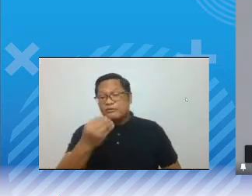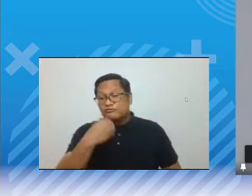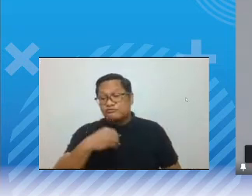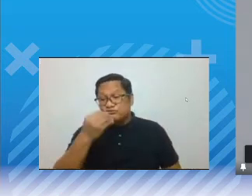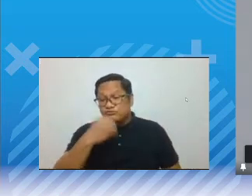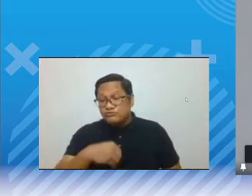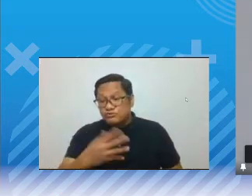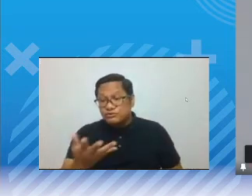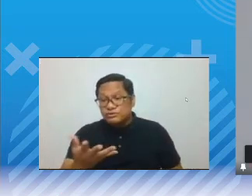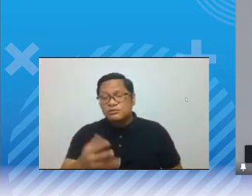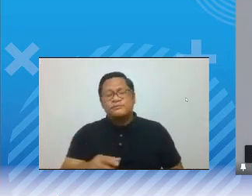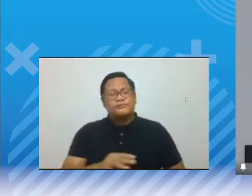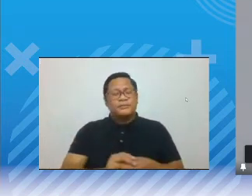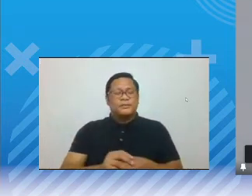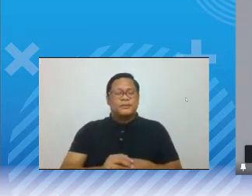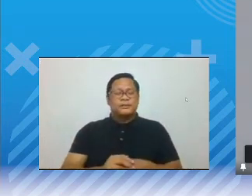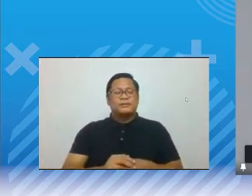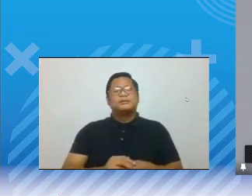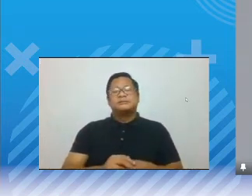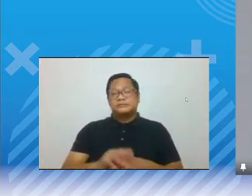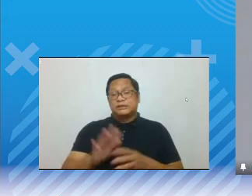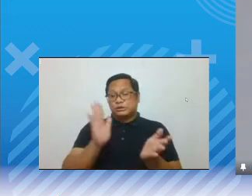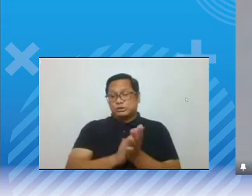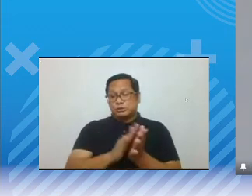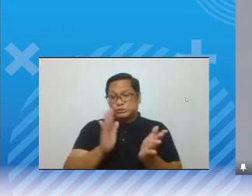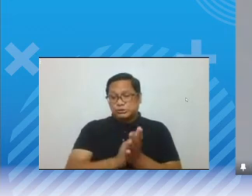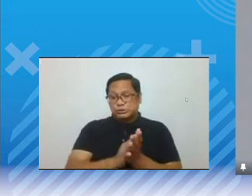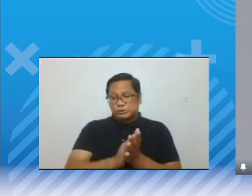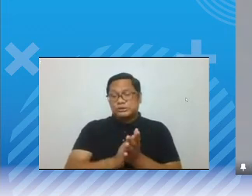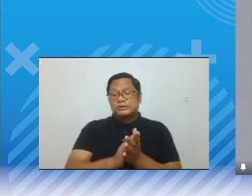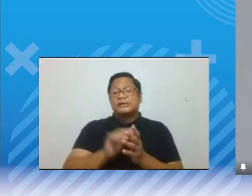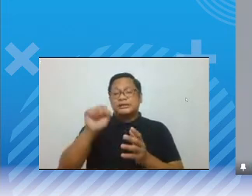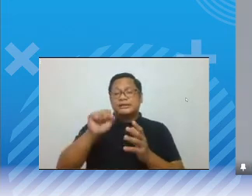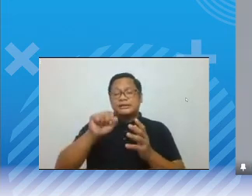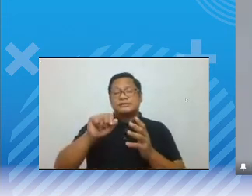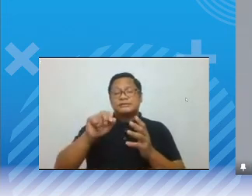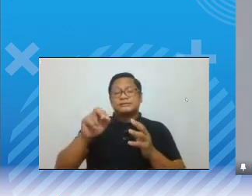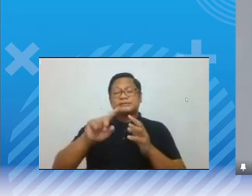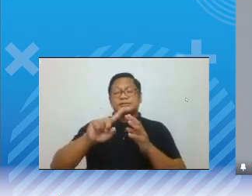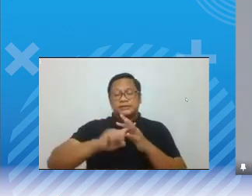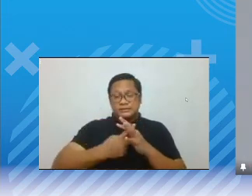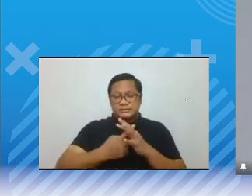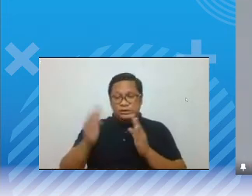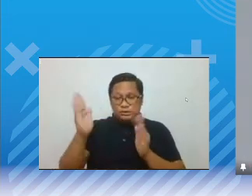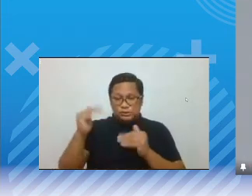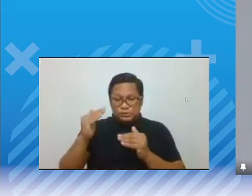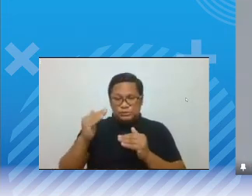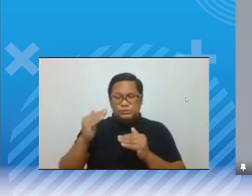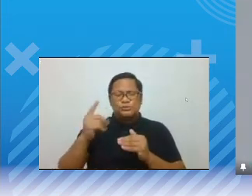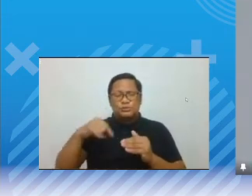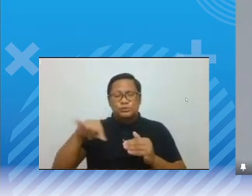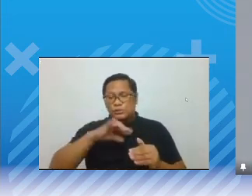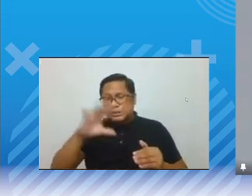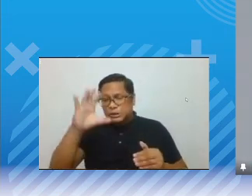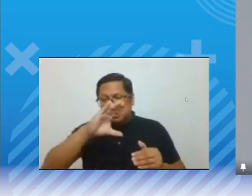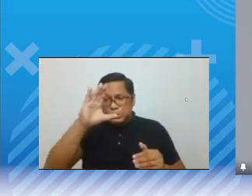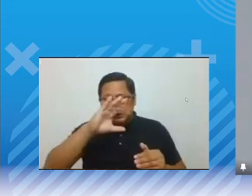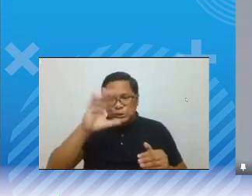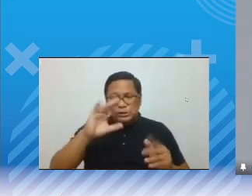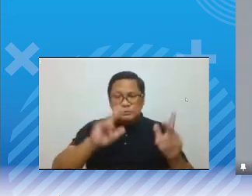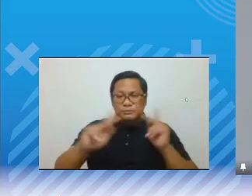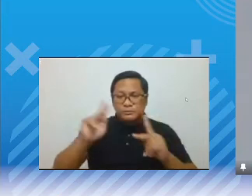So the school as a source of hope, we find people to